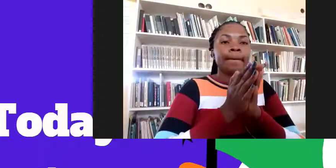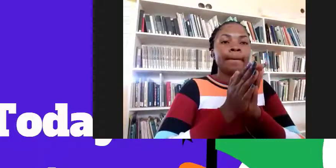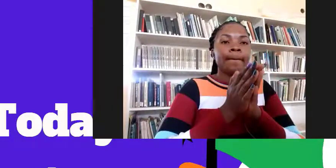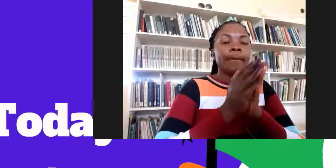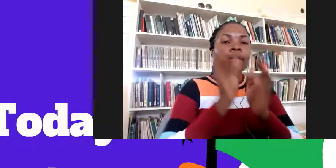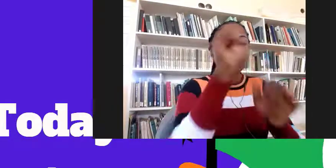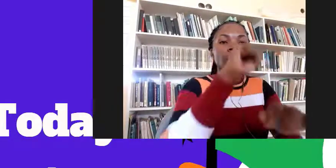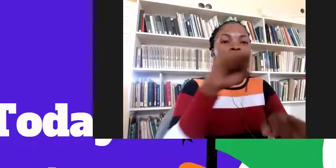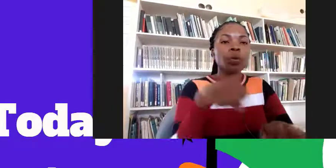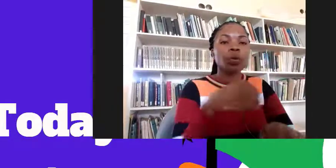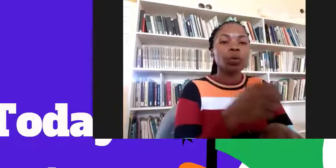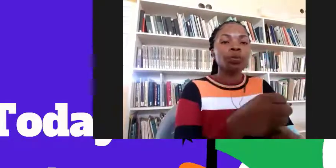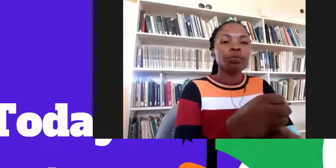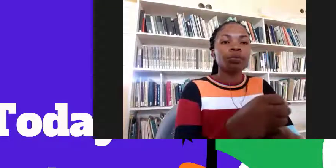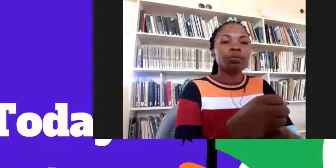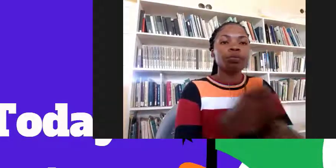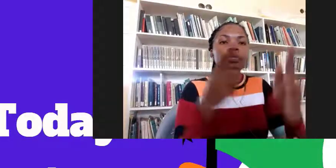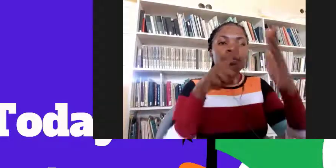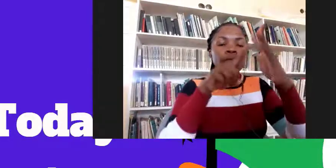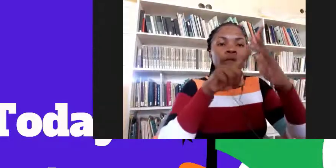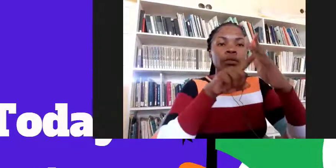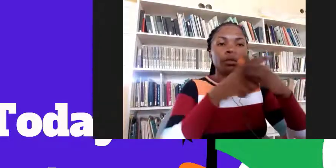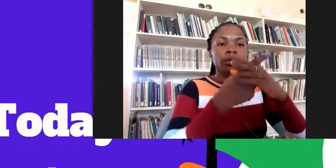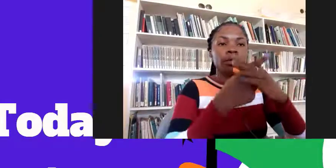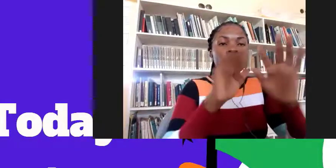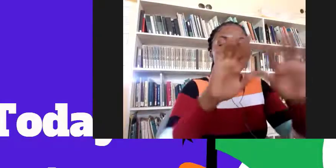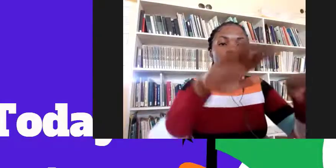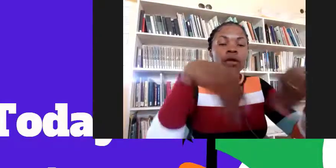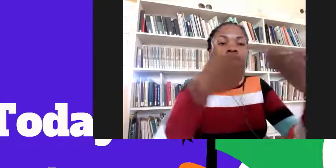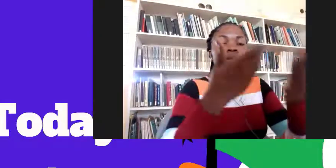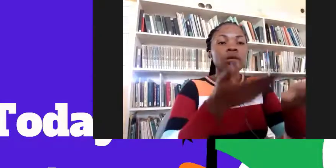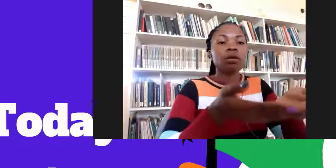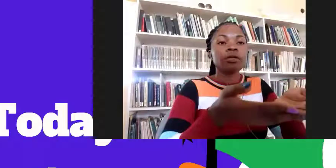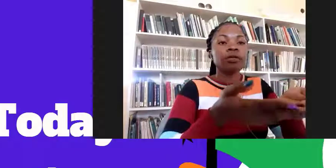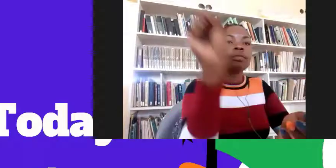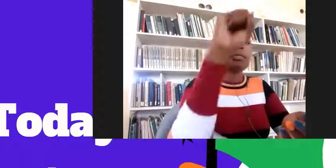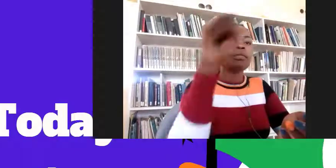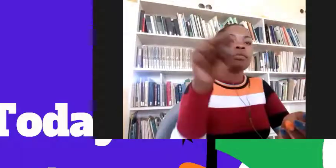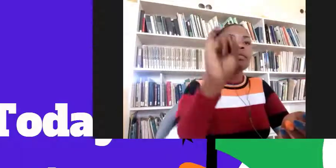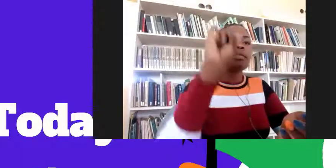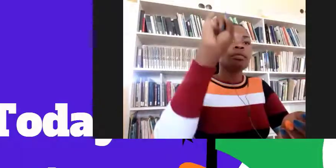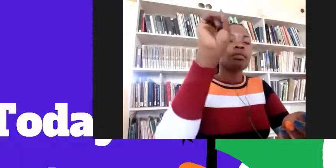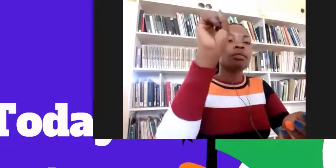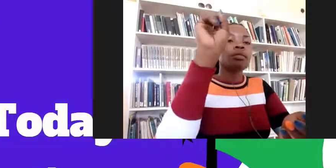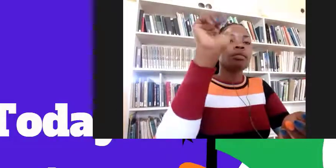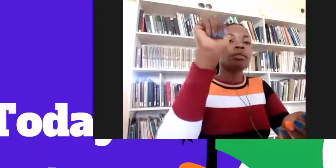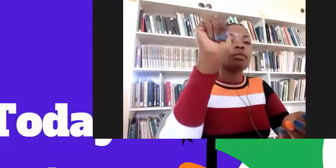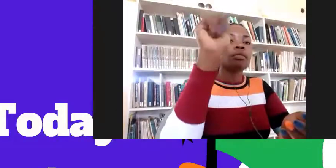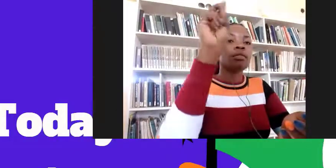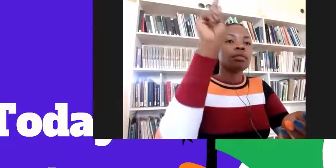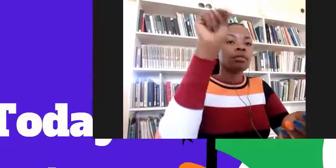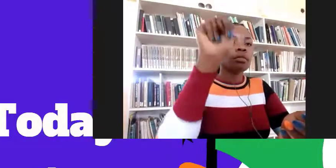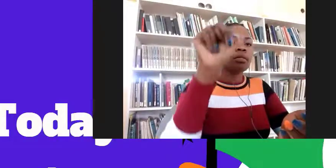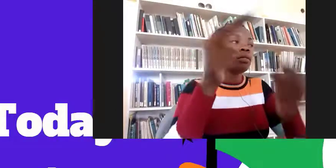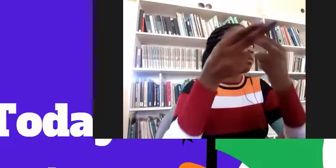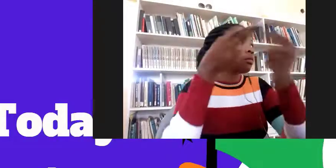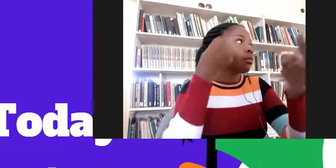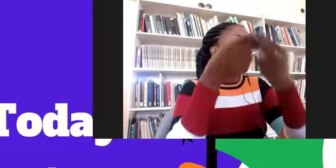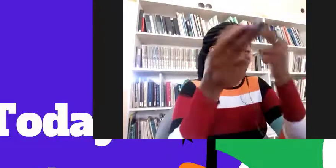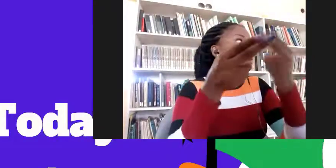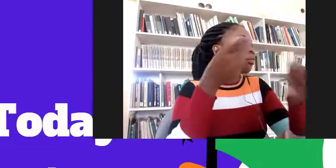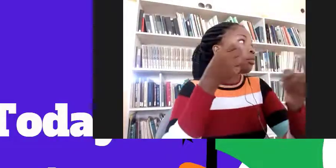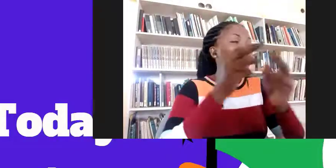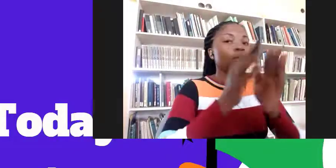We start by defining what Russian multiplication is. We say Russian